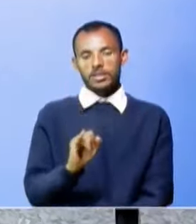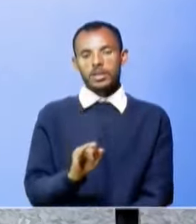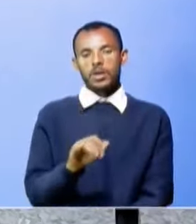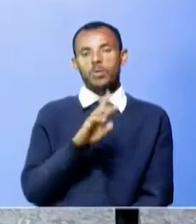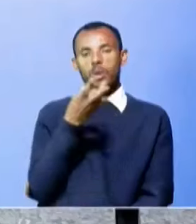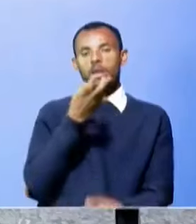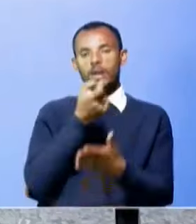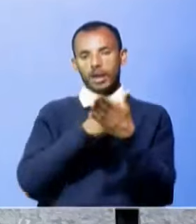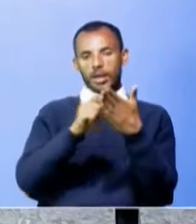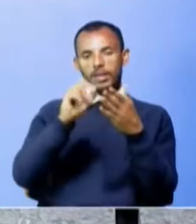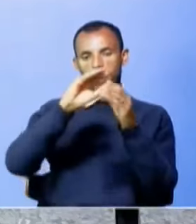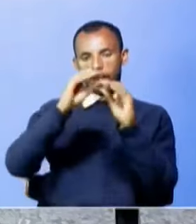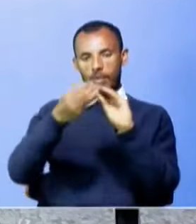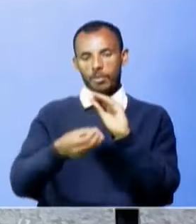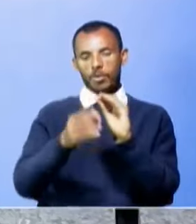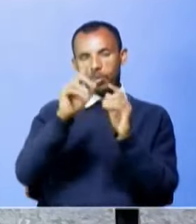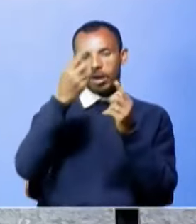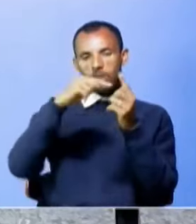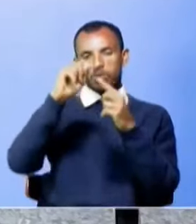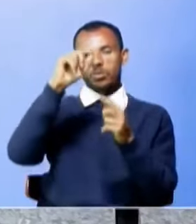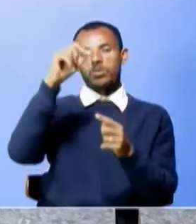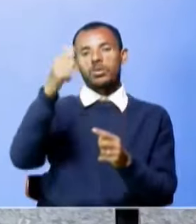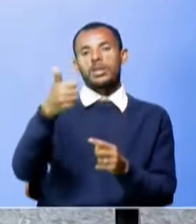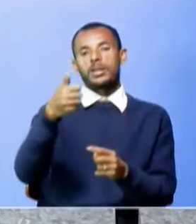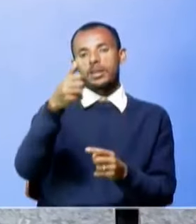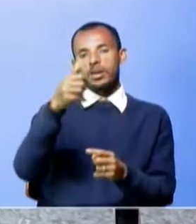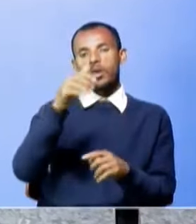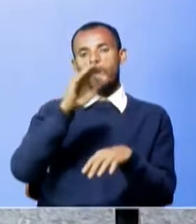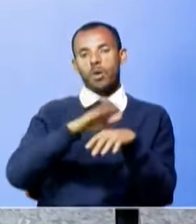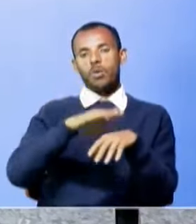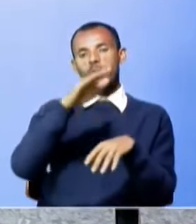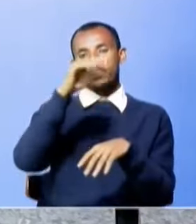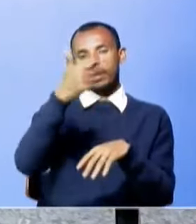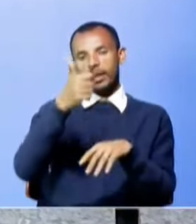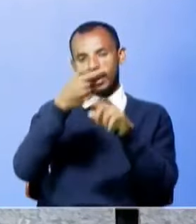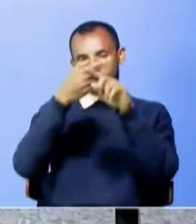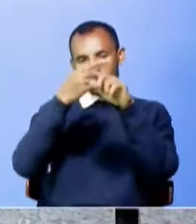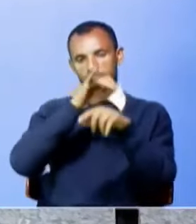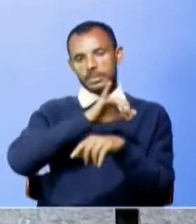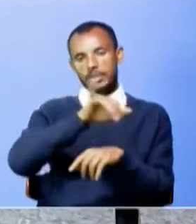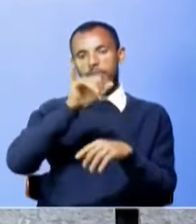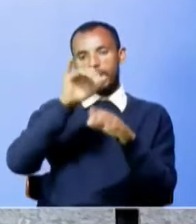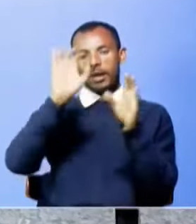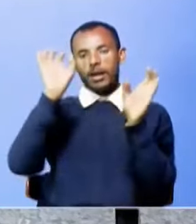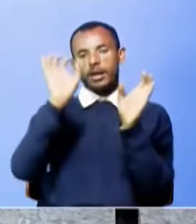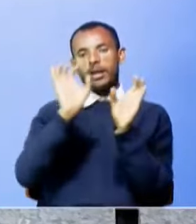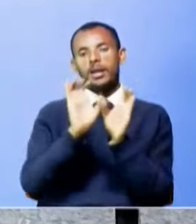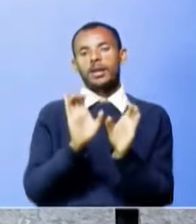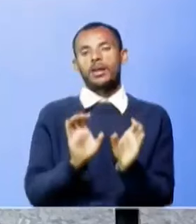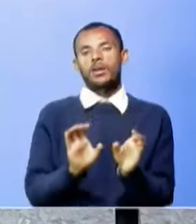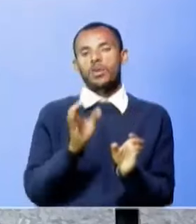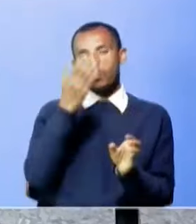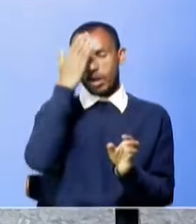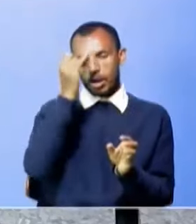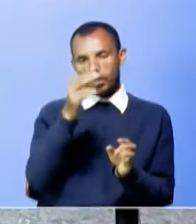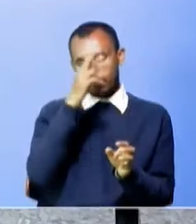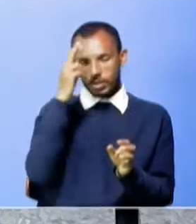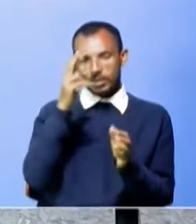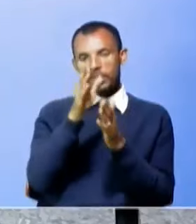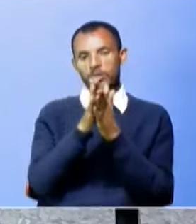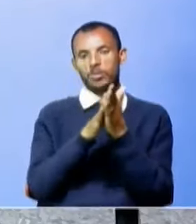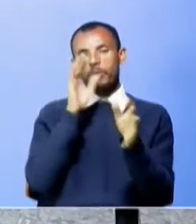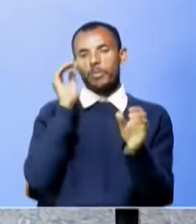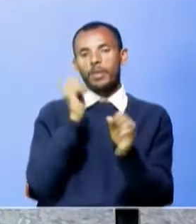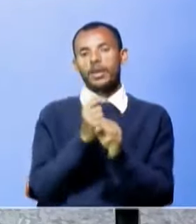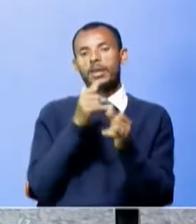we write a number 1 to 10 on 10 identical cards. Why the need to make